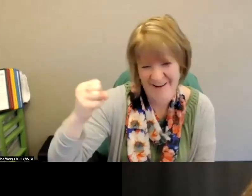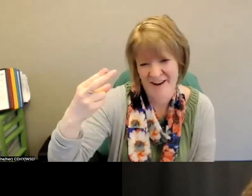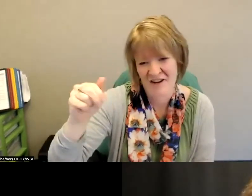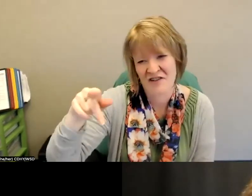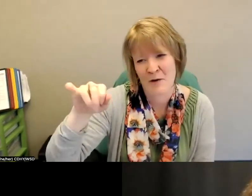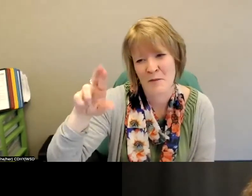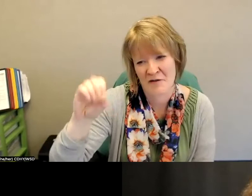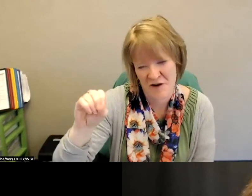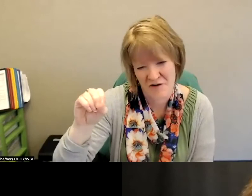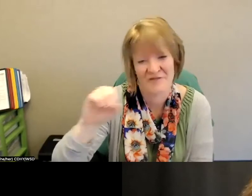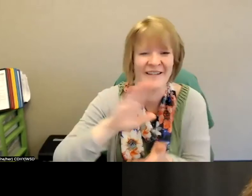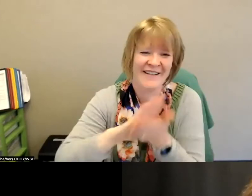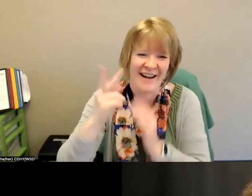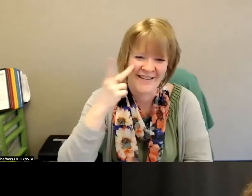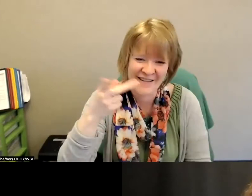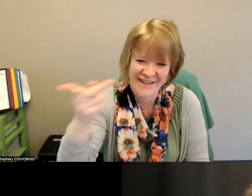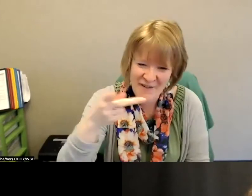Hi, everyone. Nice to see you.